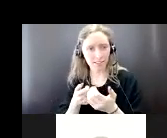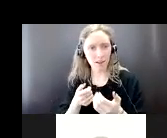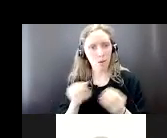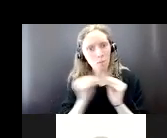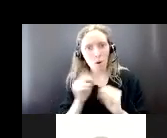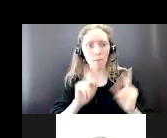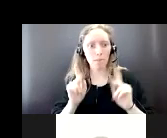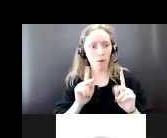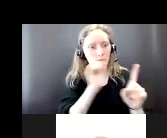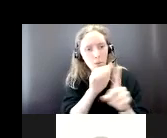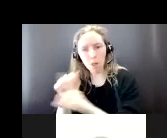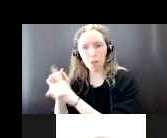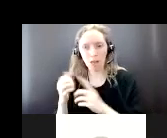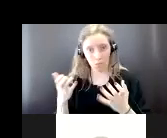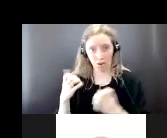good opportunity?